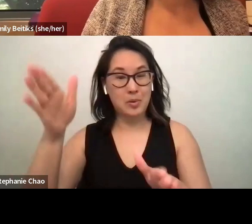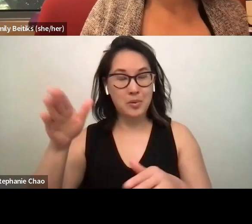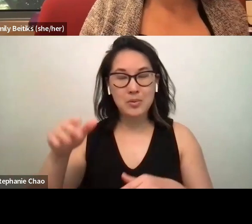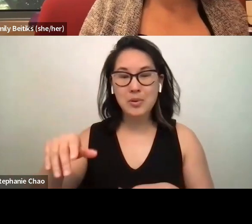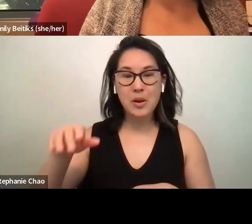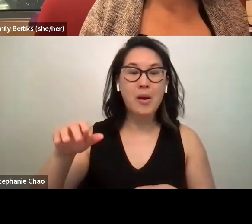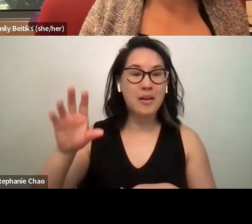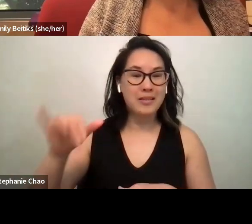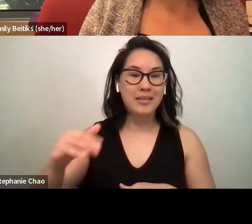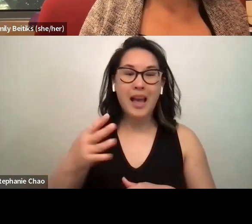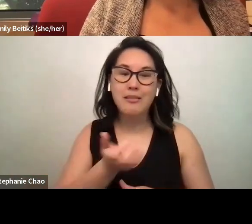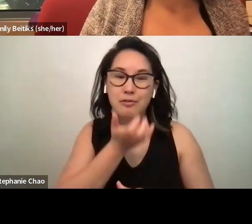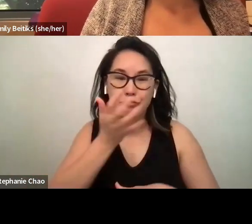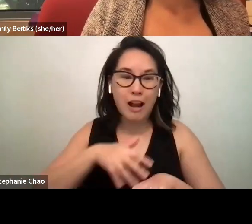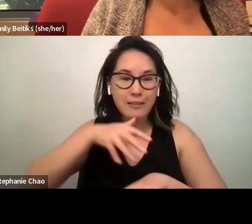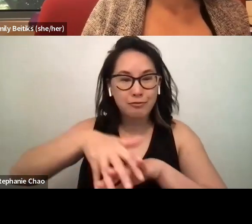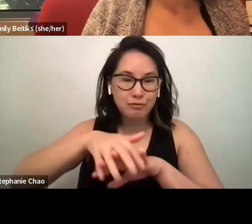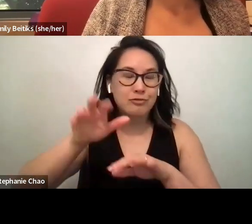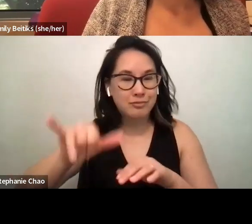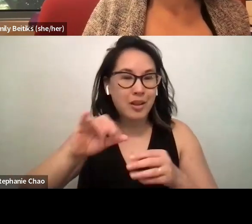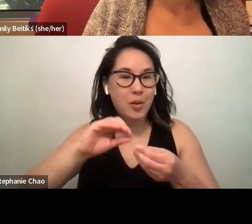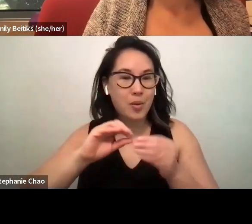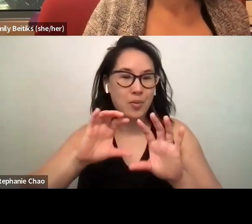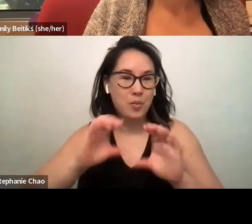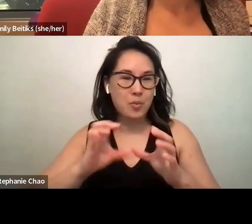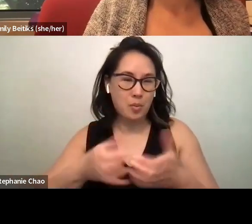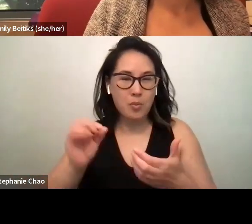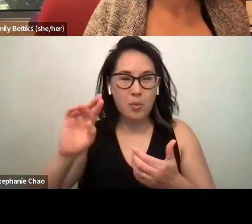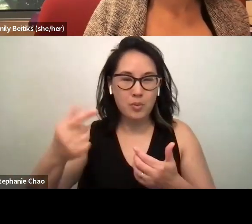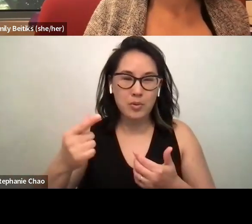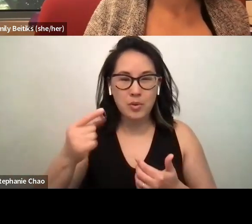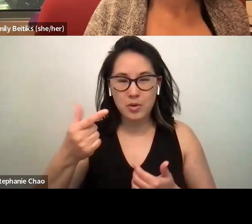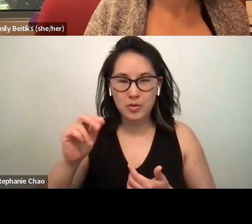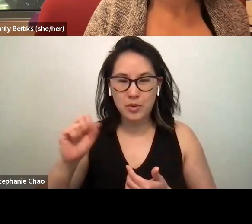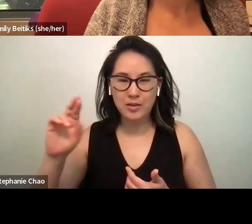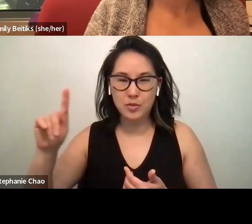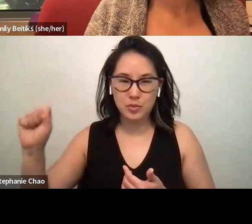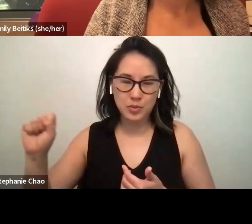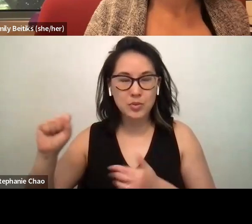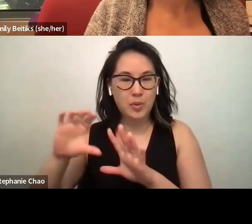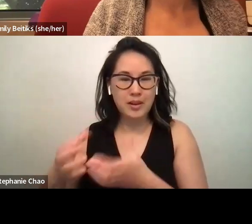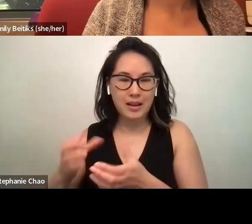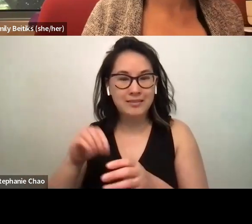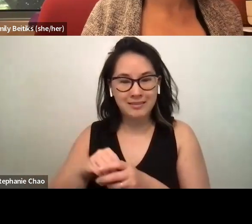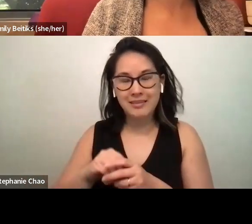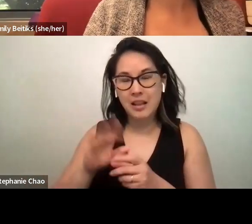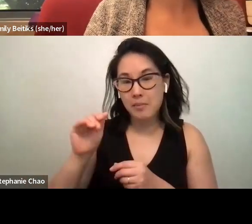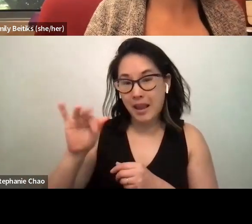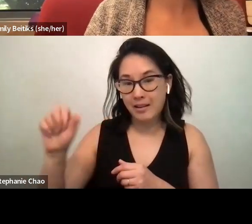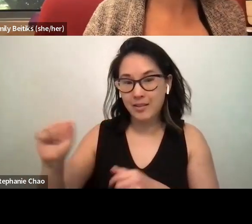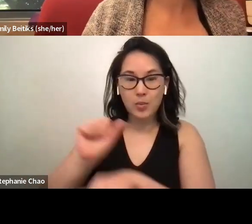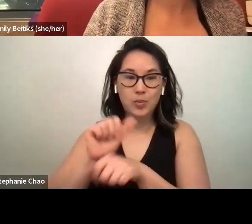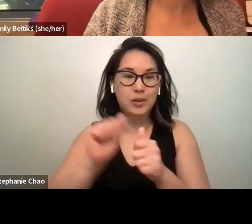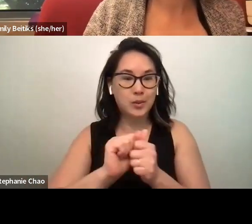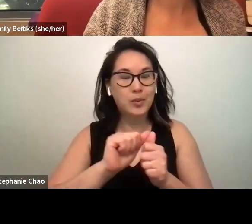grassroots organization in the Bay Area, working with arts organizations, particularly museums,